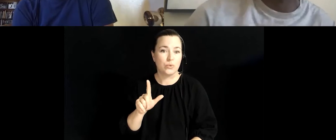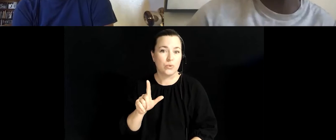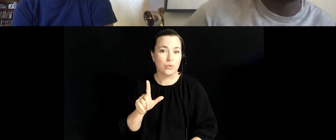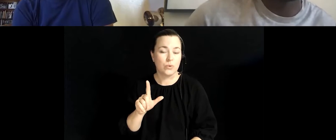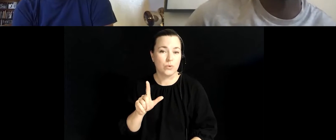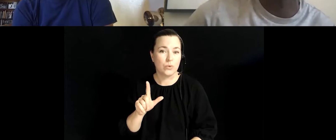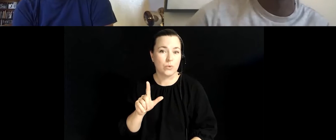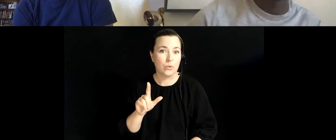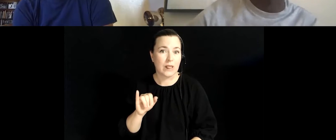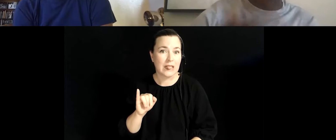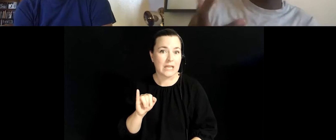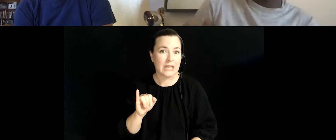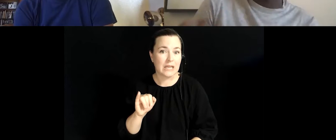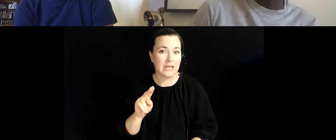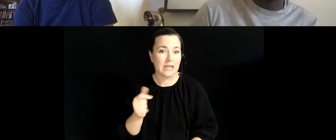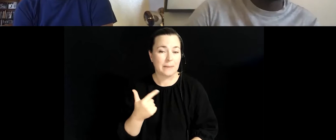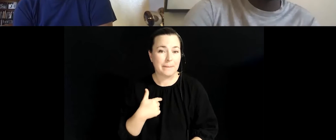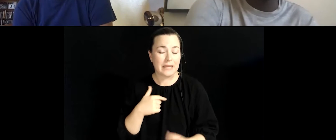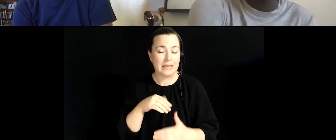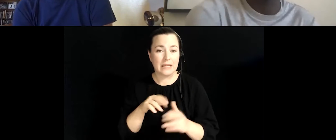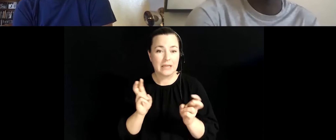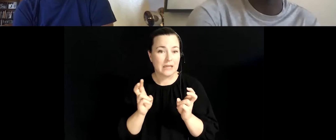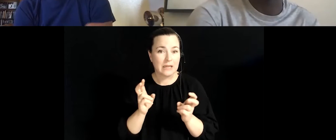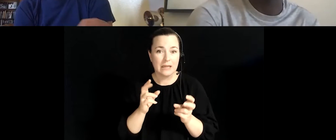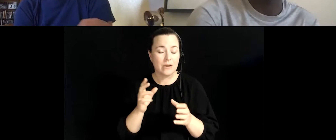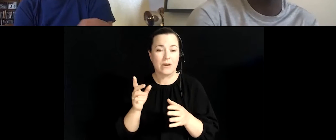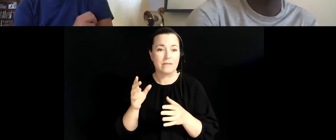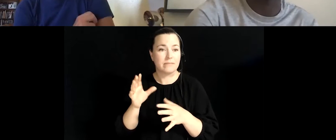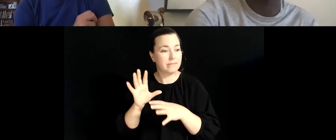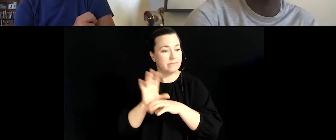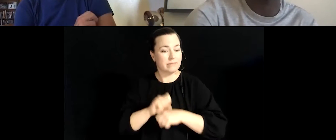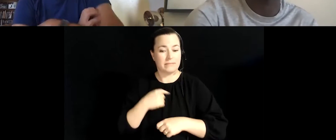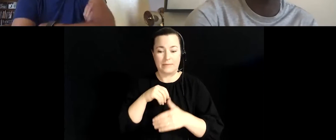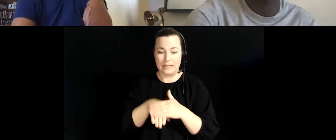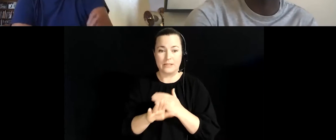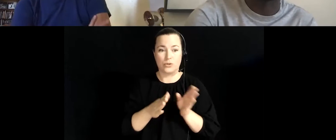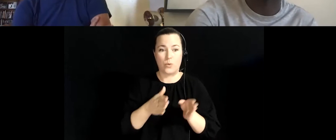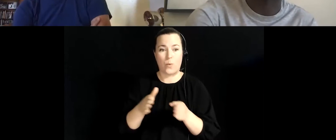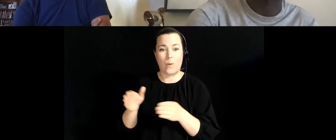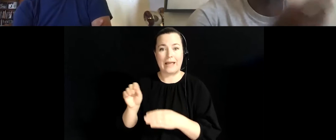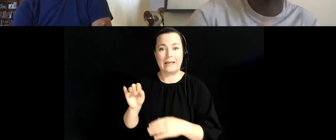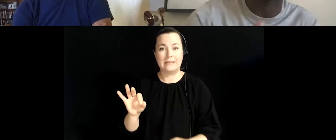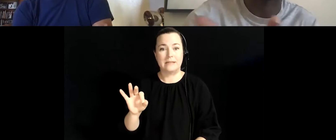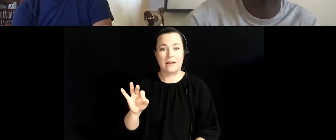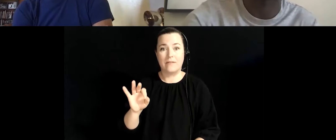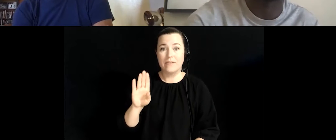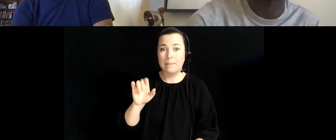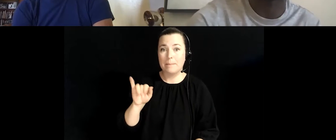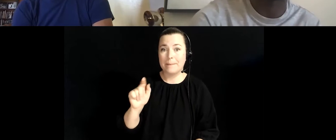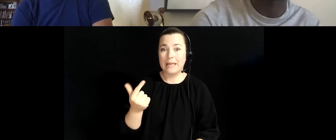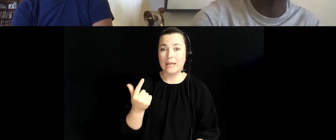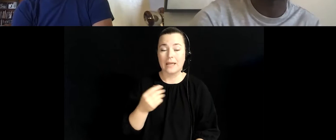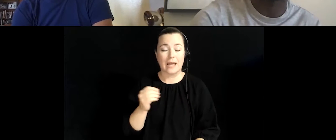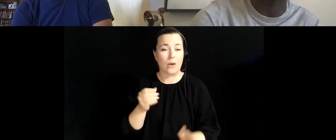of joyfulness, of being. And so yeah, I think that